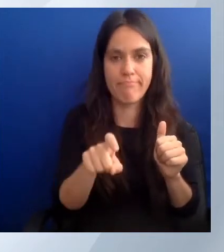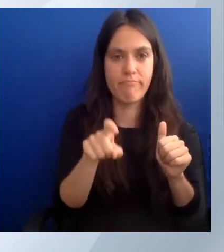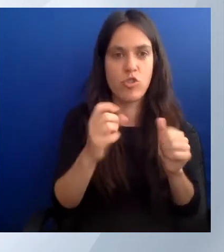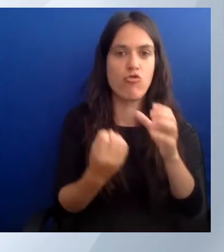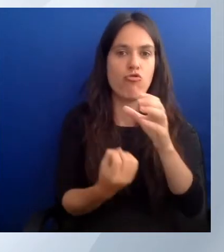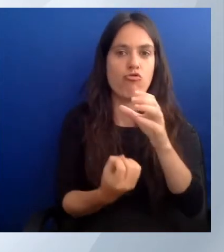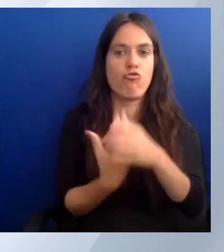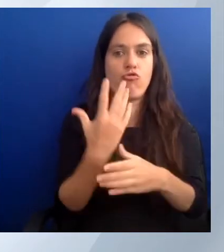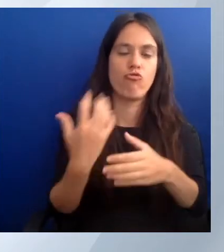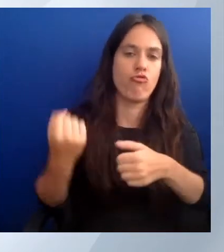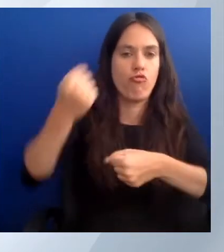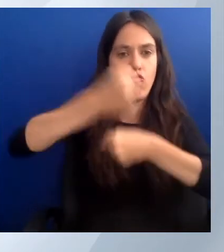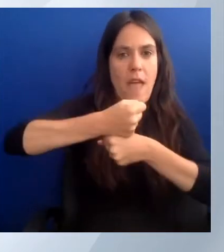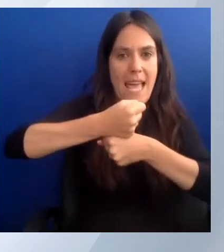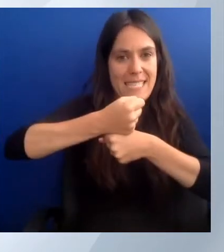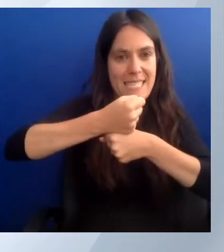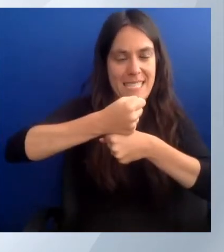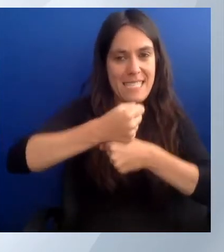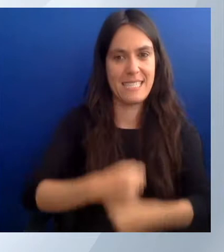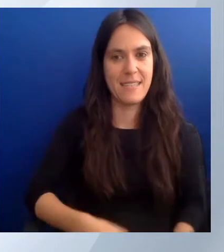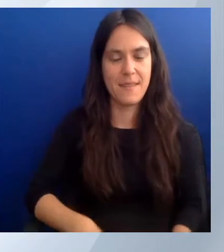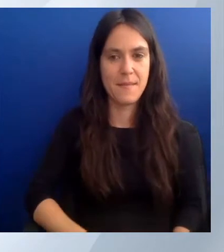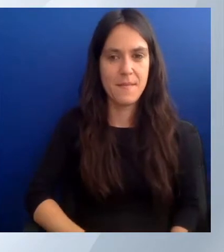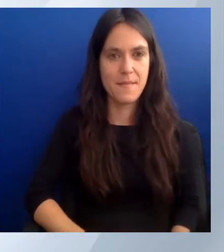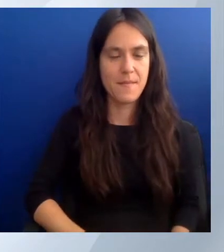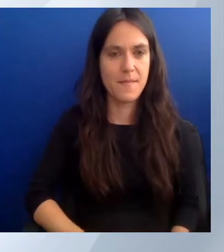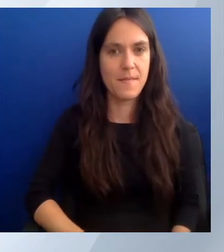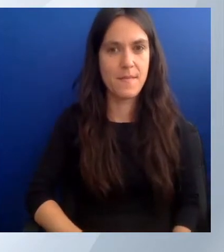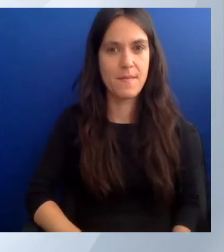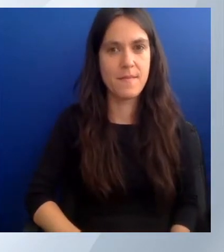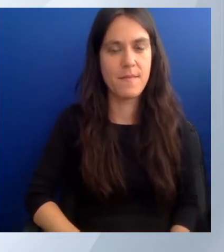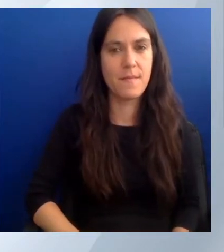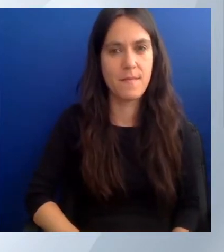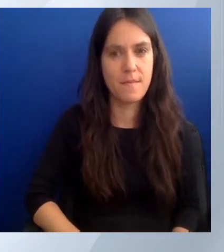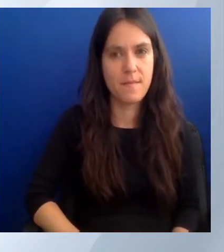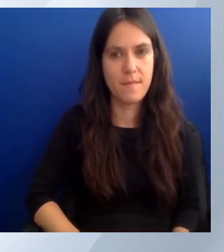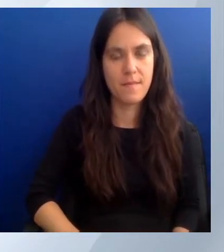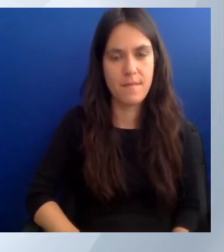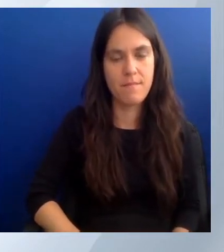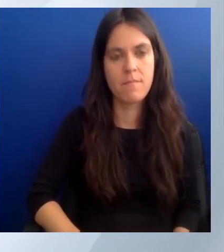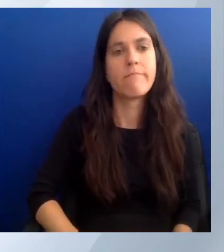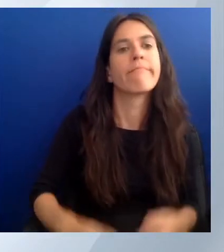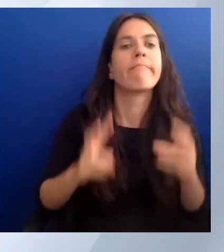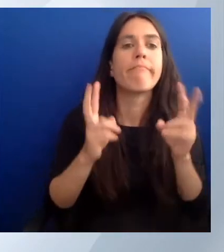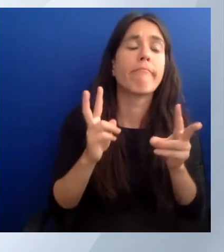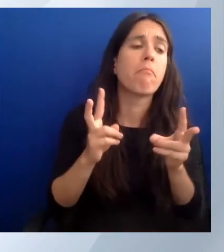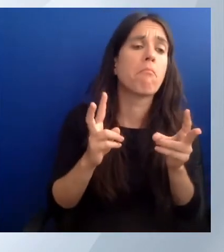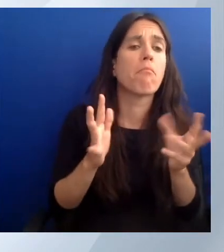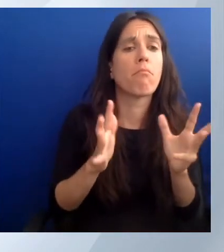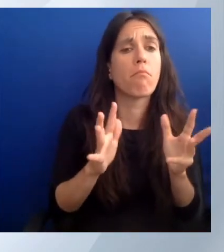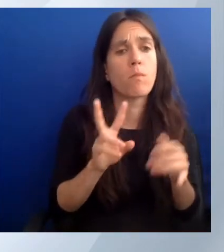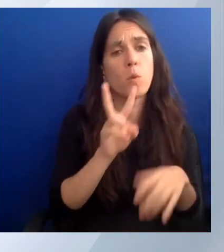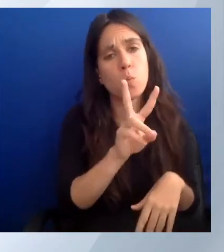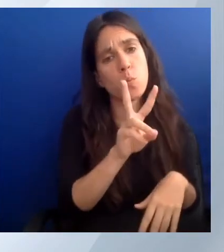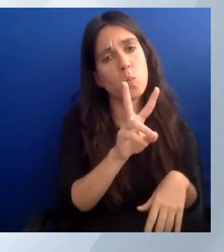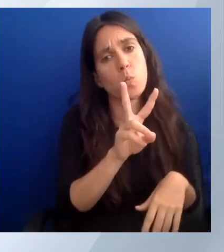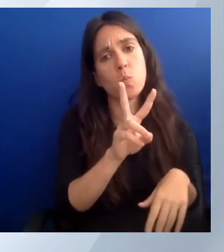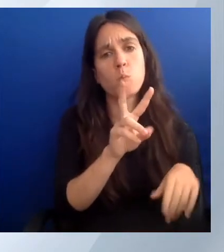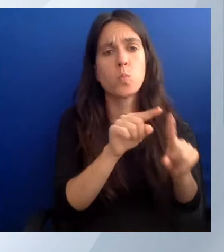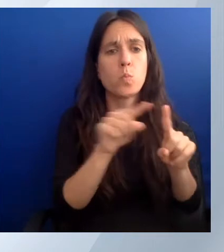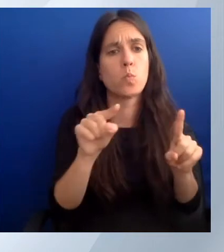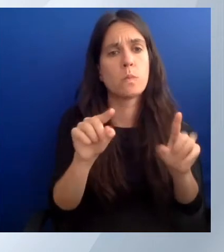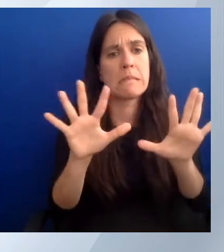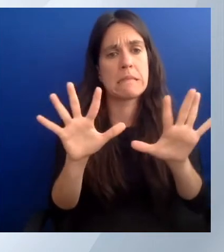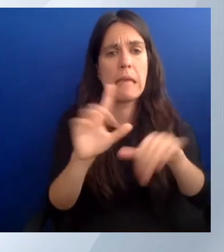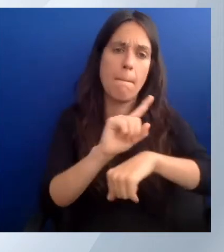will now go away and make these resources for us. Generally takes kind of, well, between 2 and 10 minutes, depending on how busy Azure